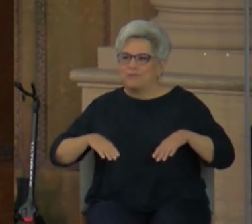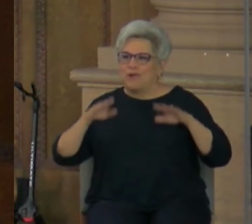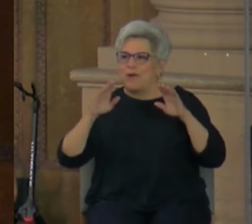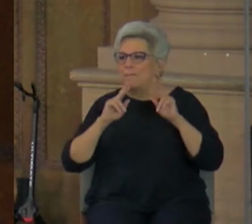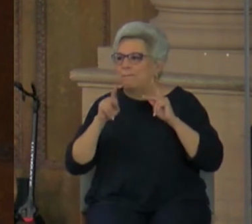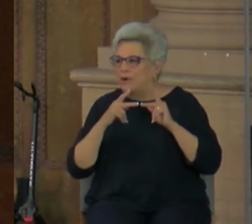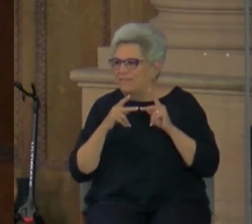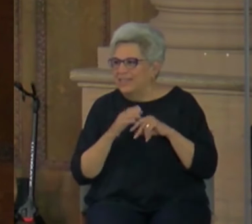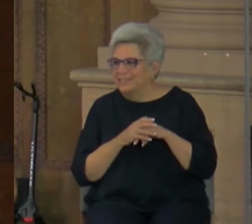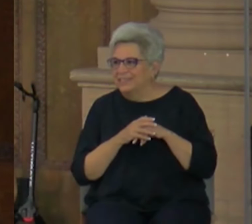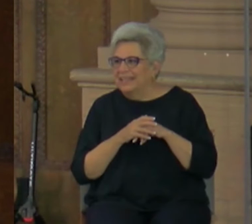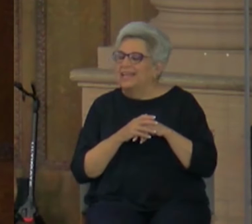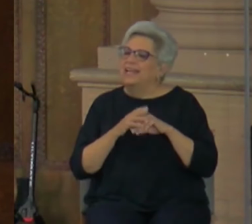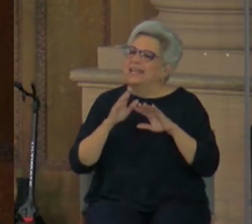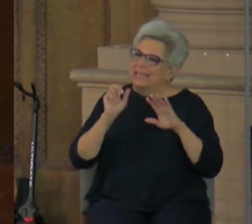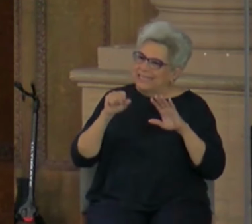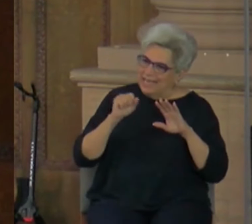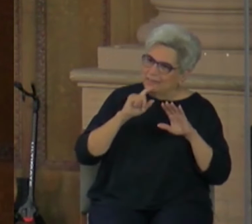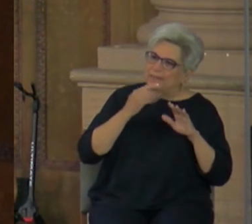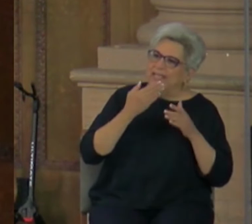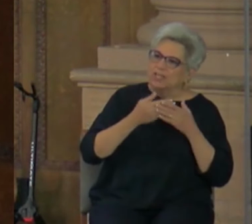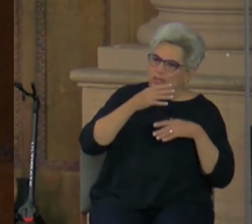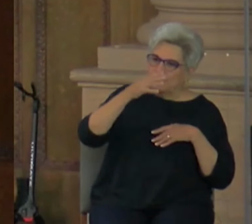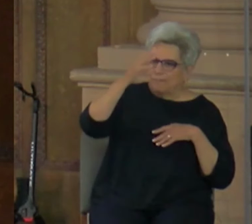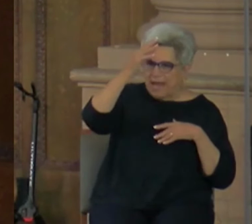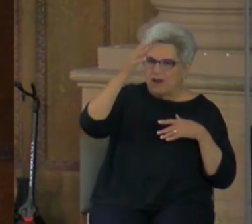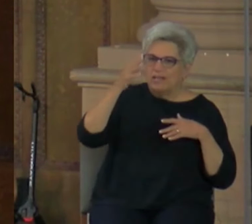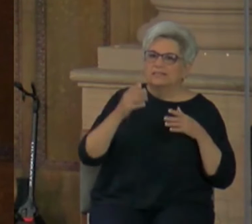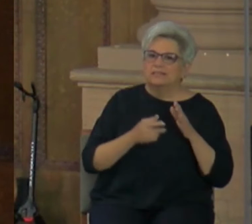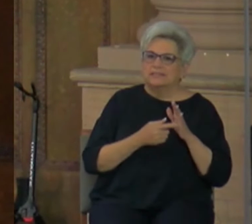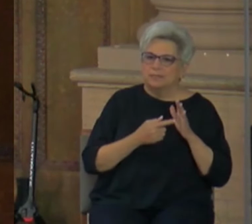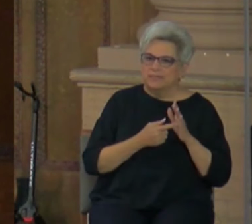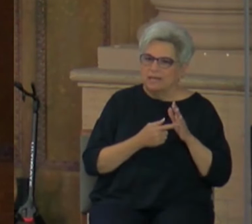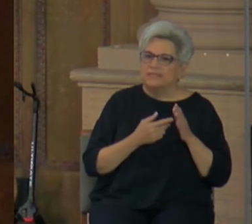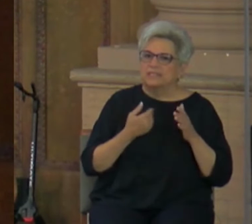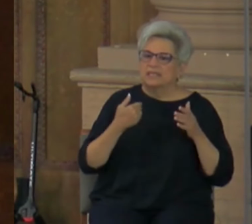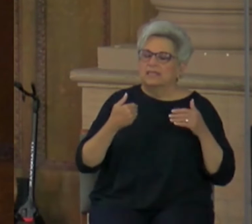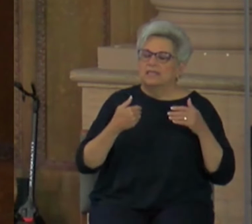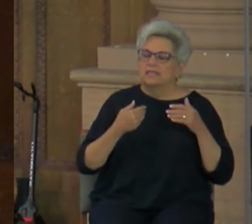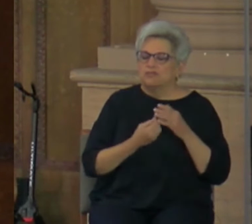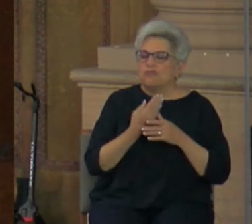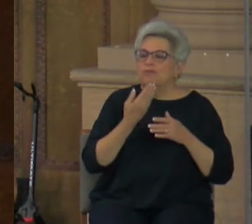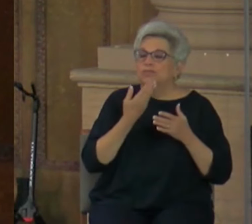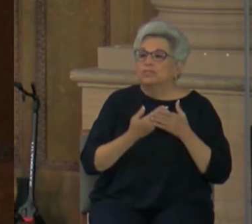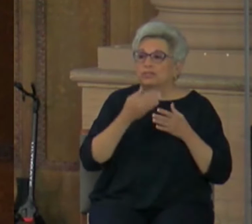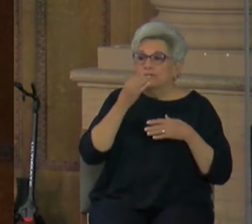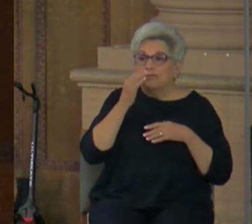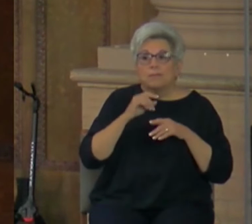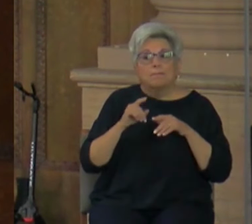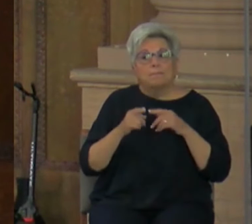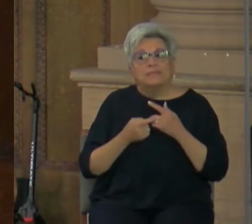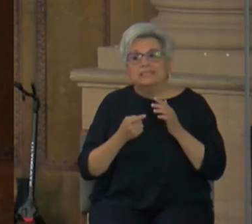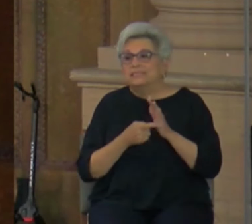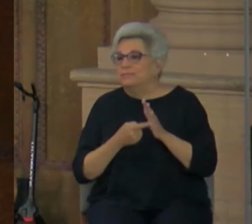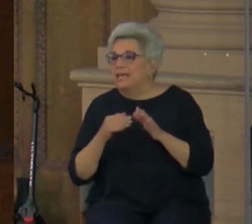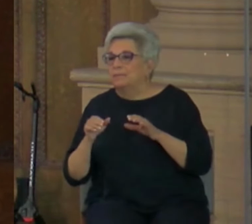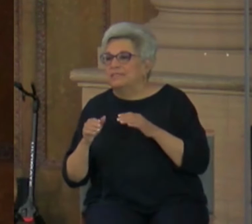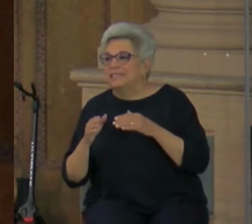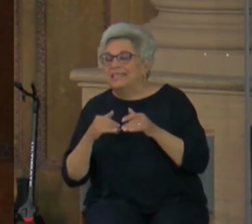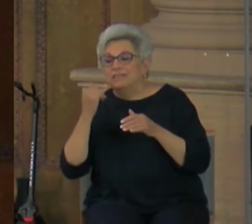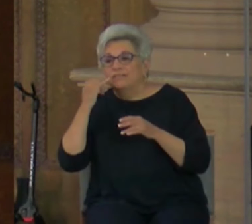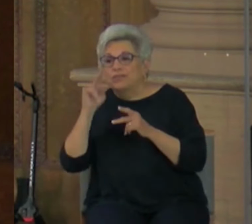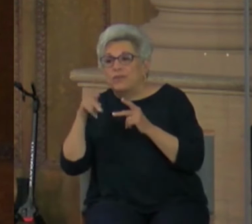parenting that often does bear good fruit, but sometimes, even following all the rules, it doesn't bear good fruit. And